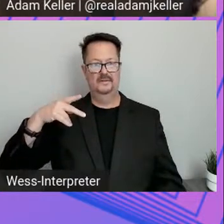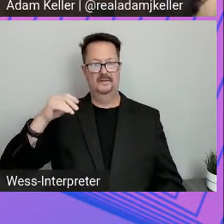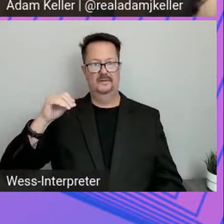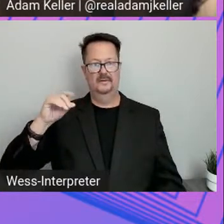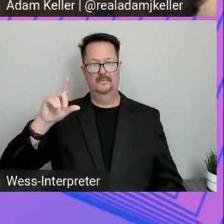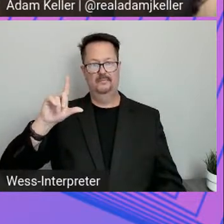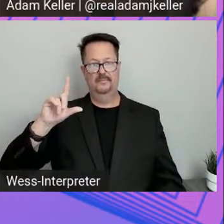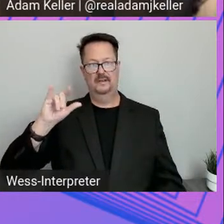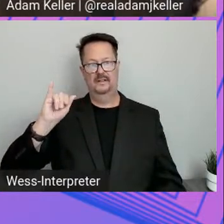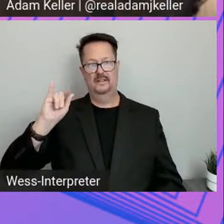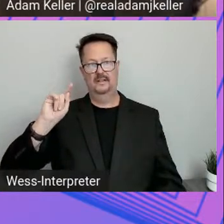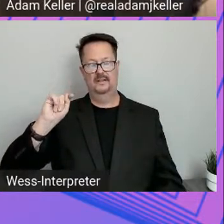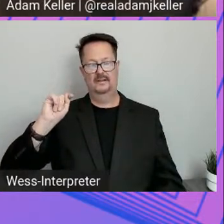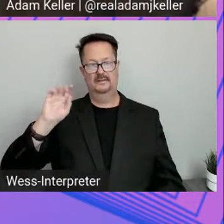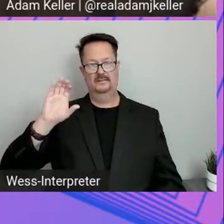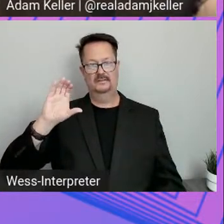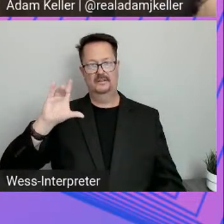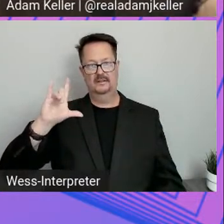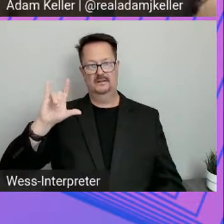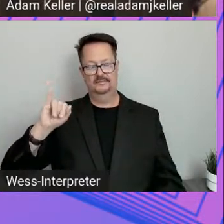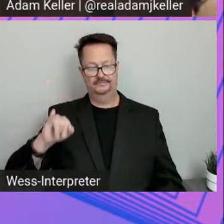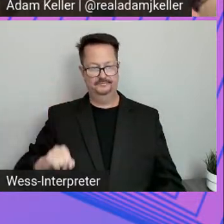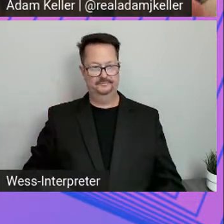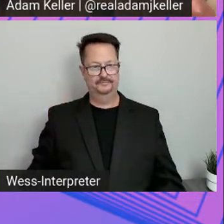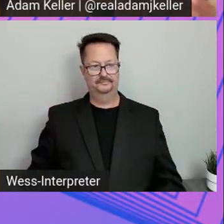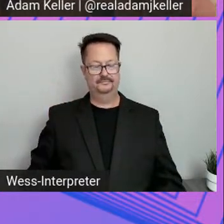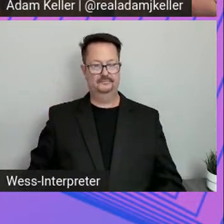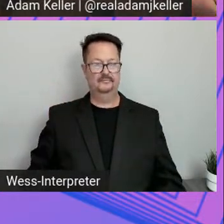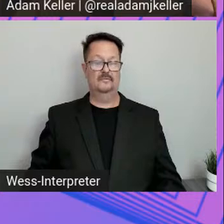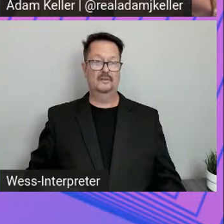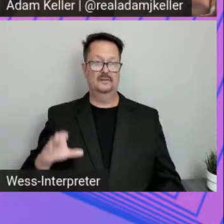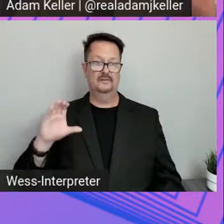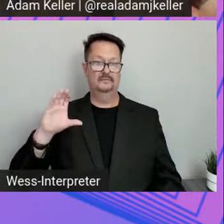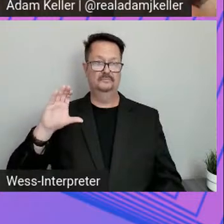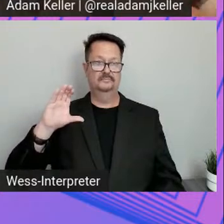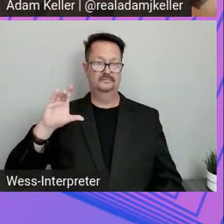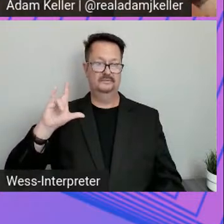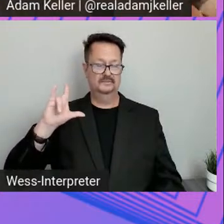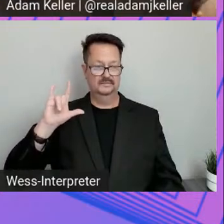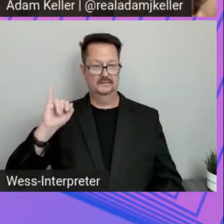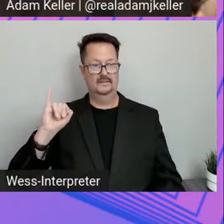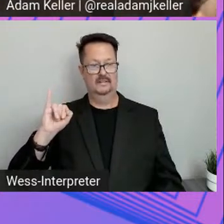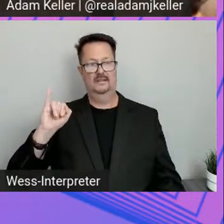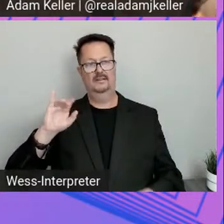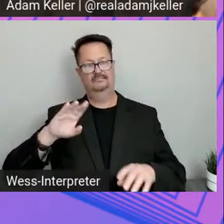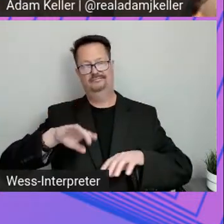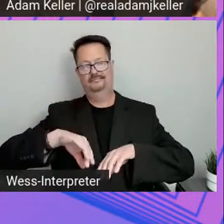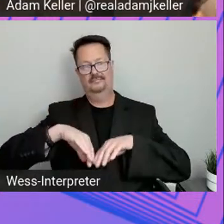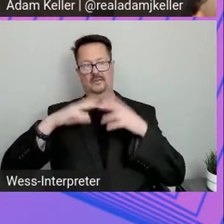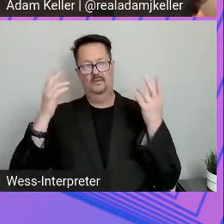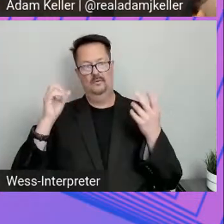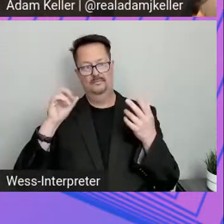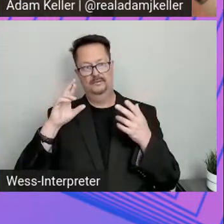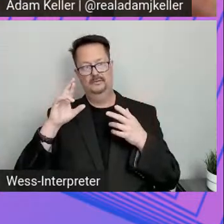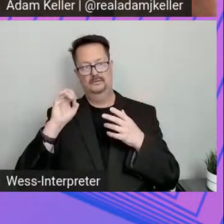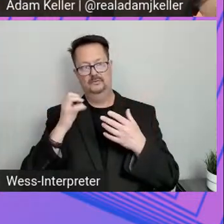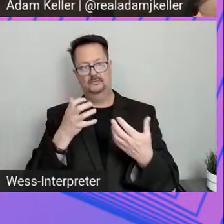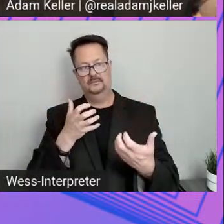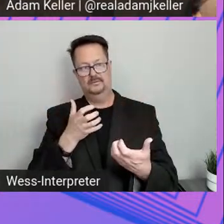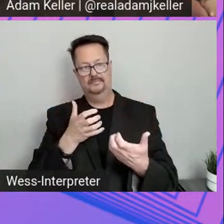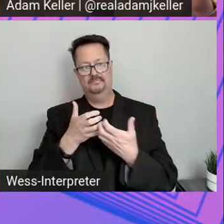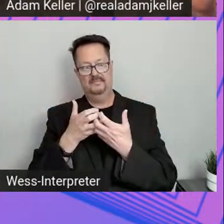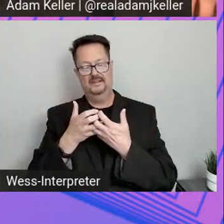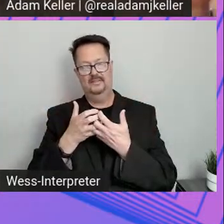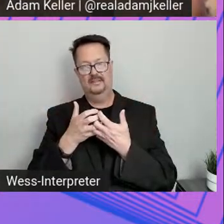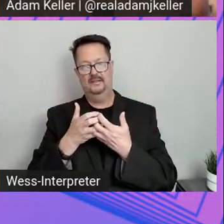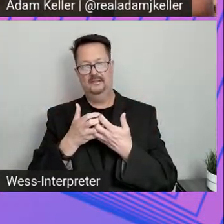jump to just defining what it is. So the AWS Copilot CLI is an open source command line interface that makes it easy for